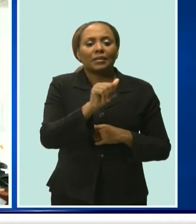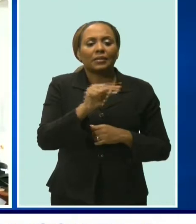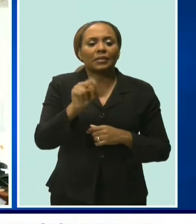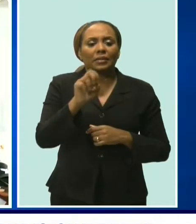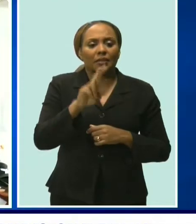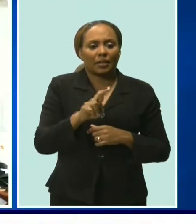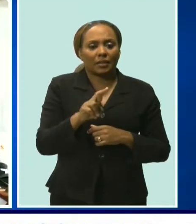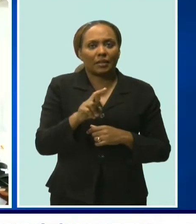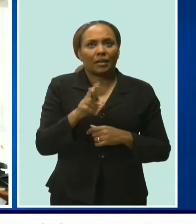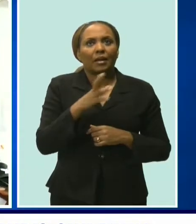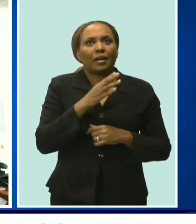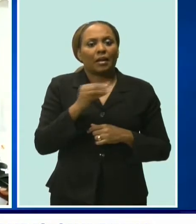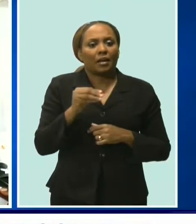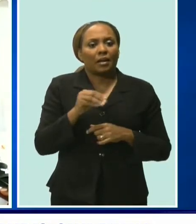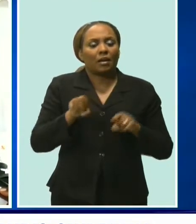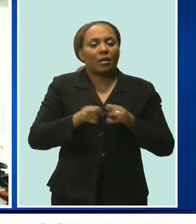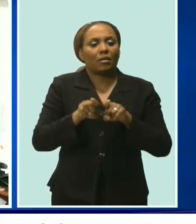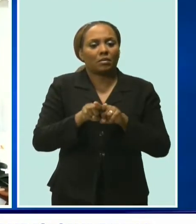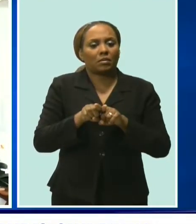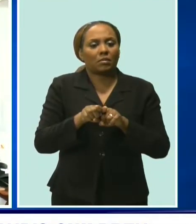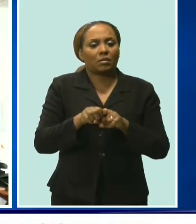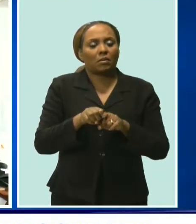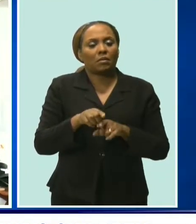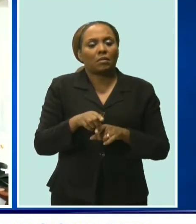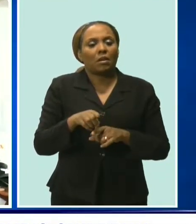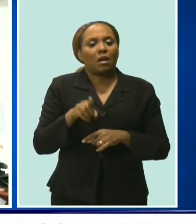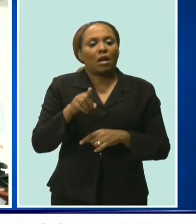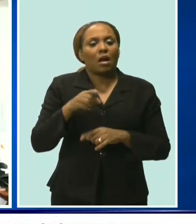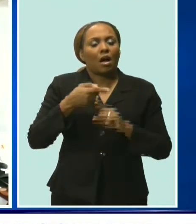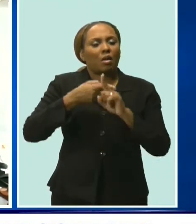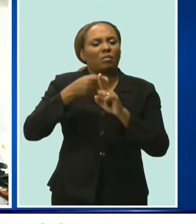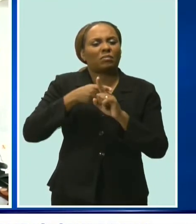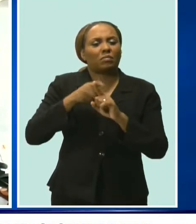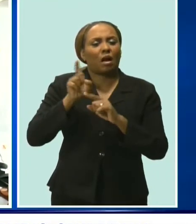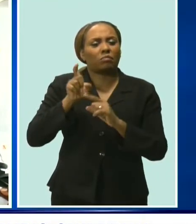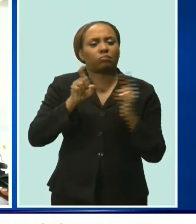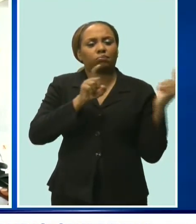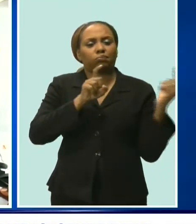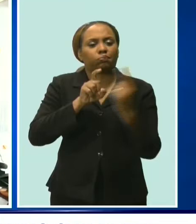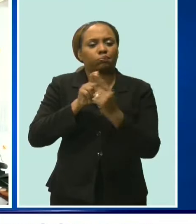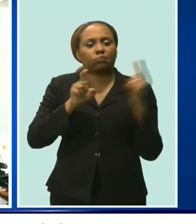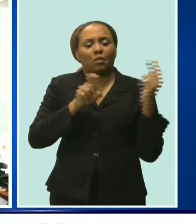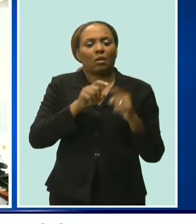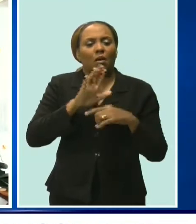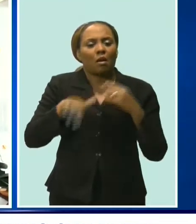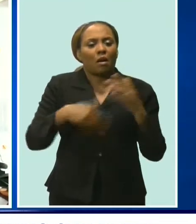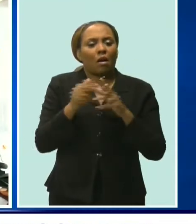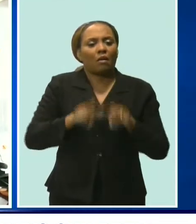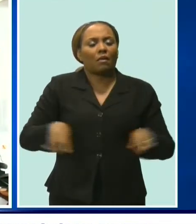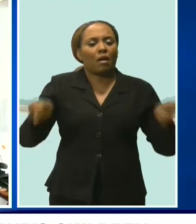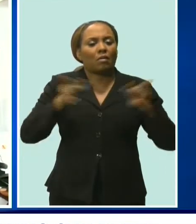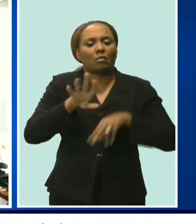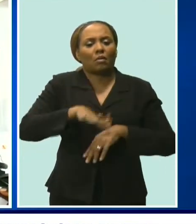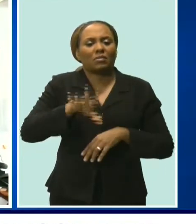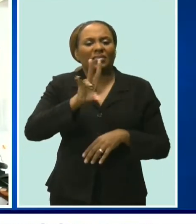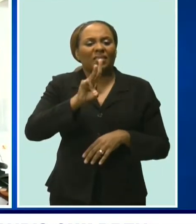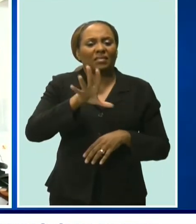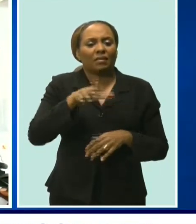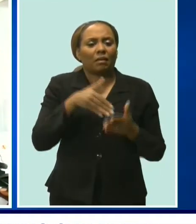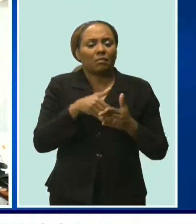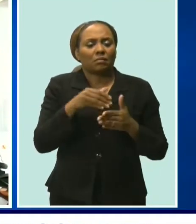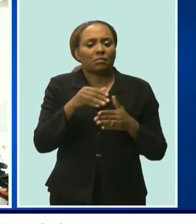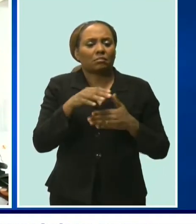infrared non-contact thermometers, all valued at about 75,000 Barbados dollars.